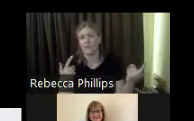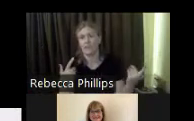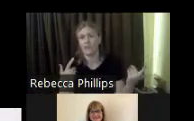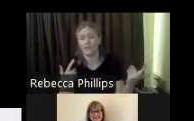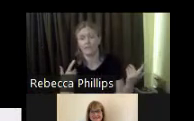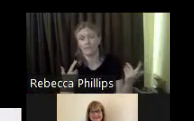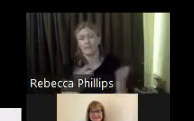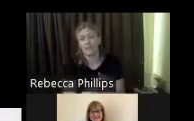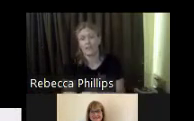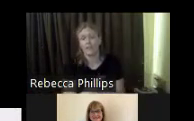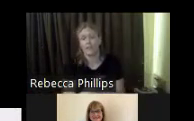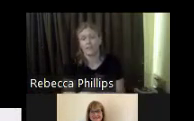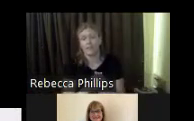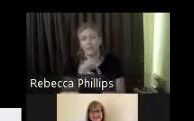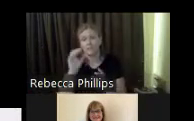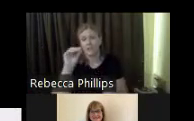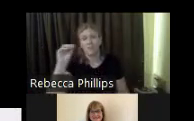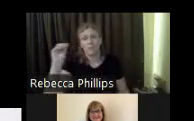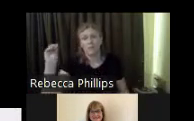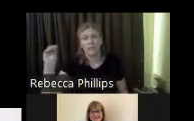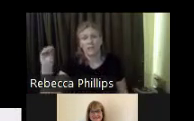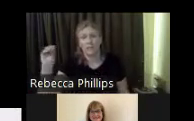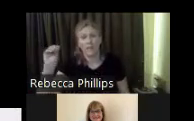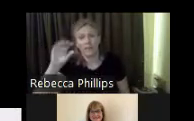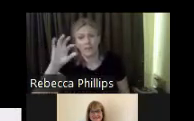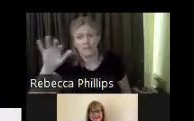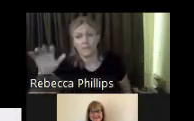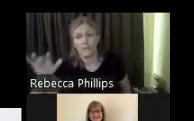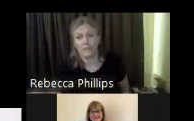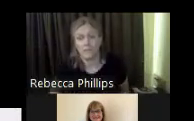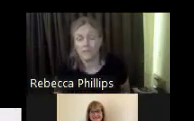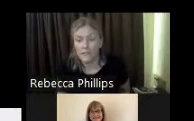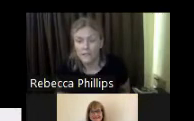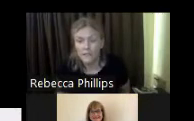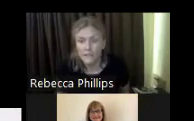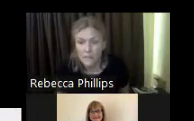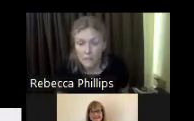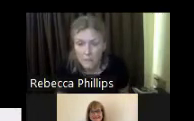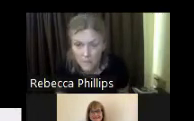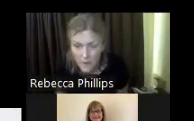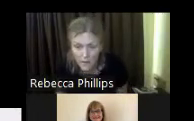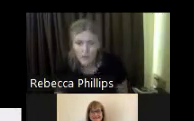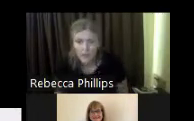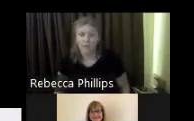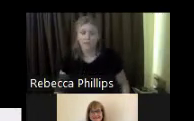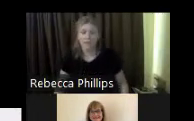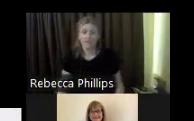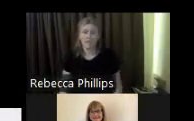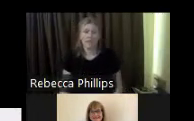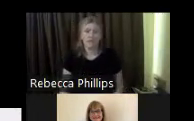out like you're reading it rather than trying to memorize every letter that someone finger spelled. Okay.